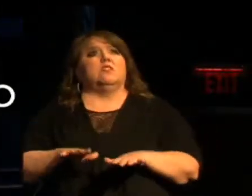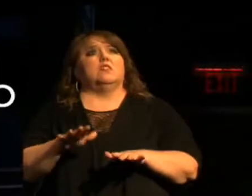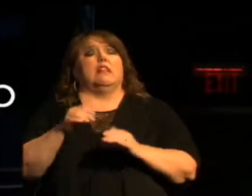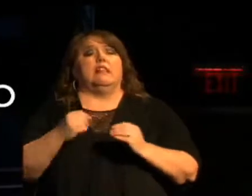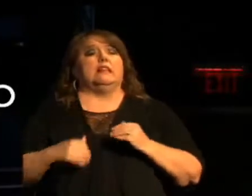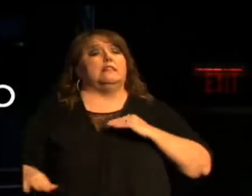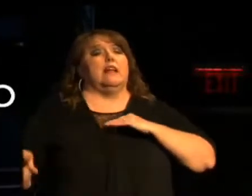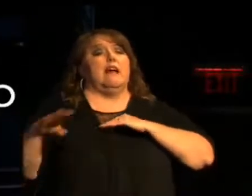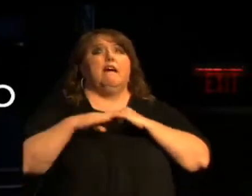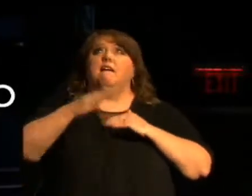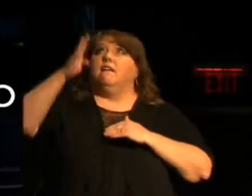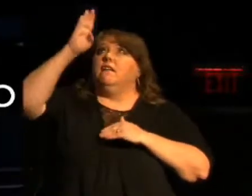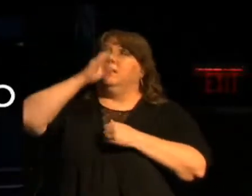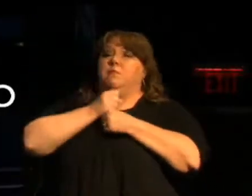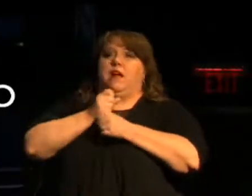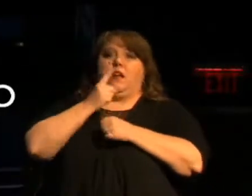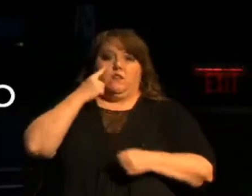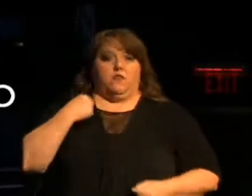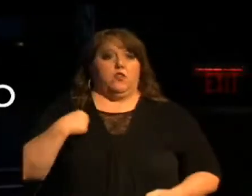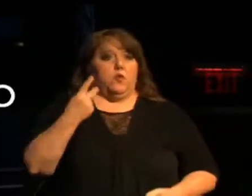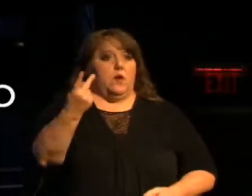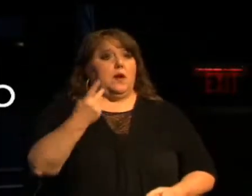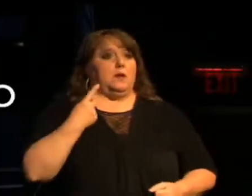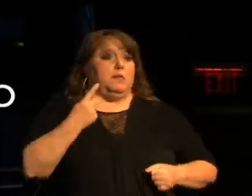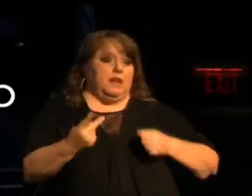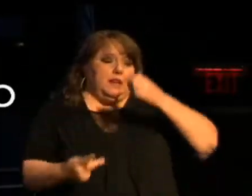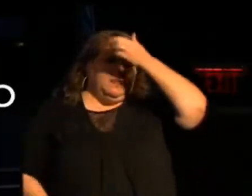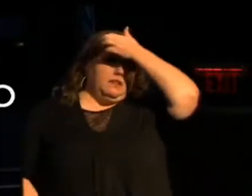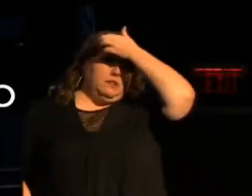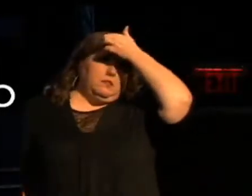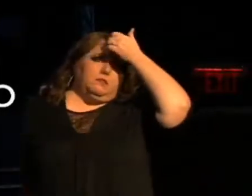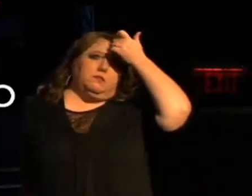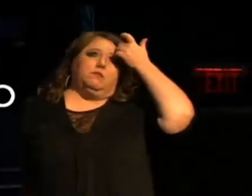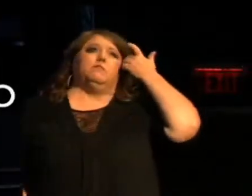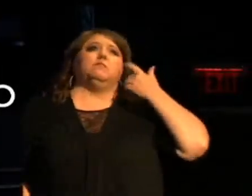waters. This land was made for you and me.